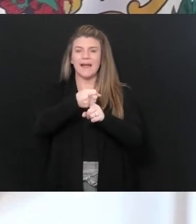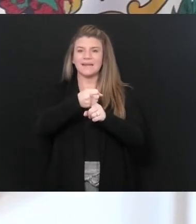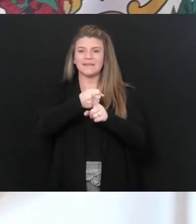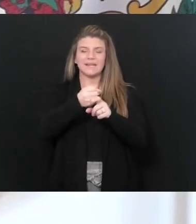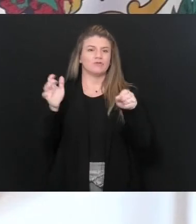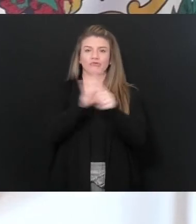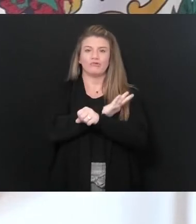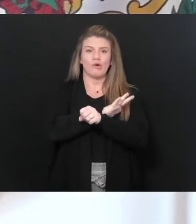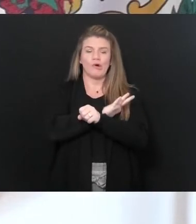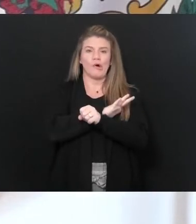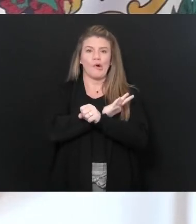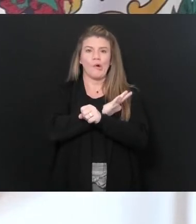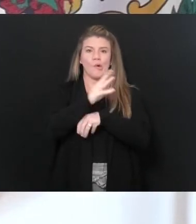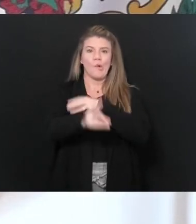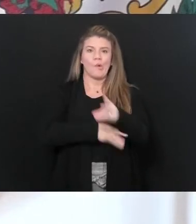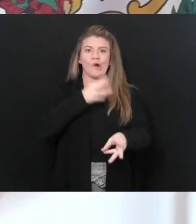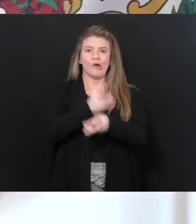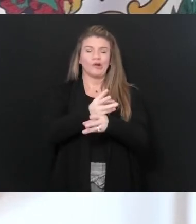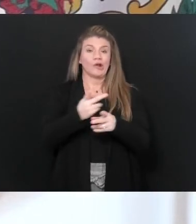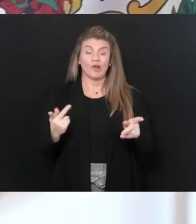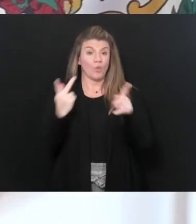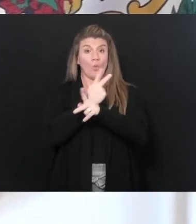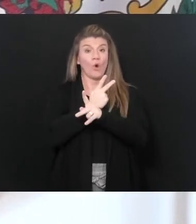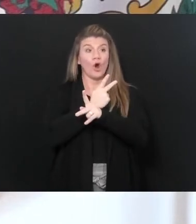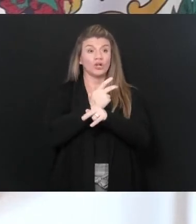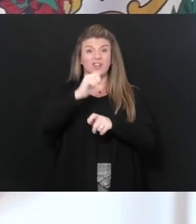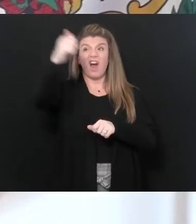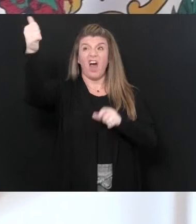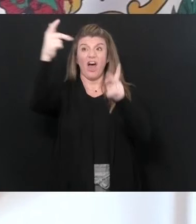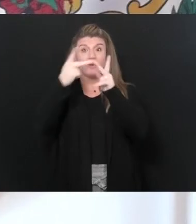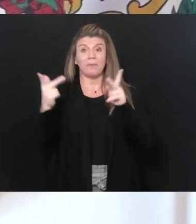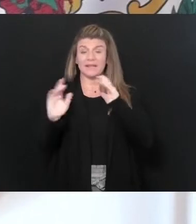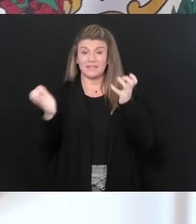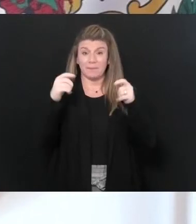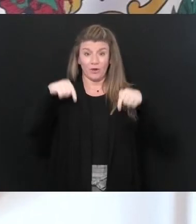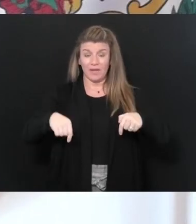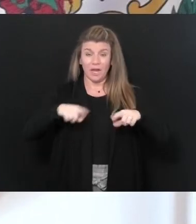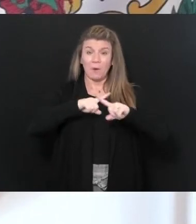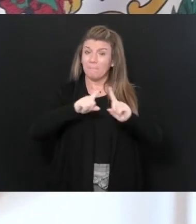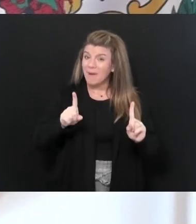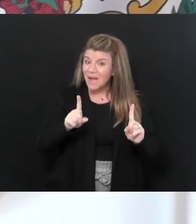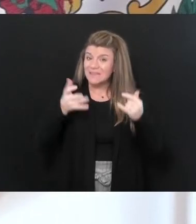far worse than here, but it's still really, really tough right here.